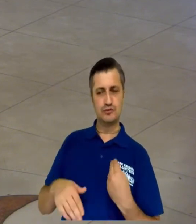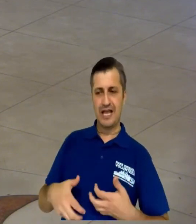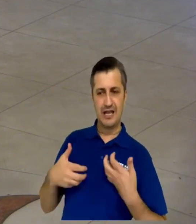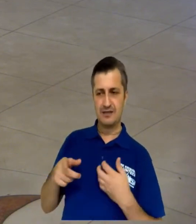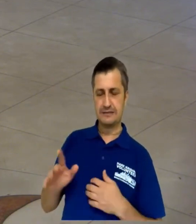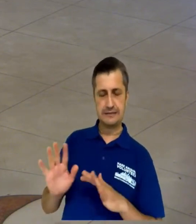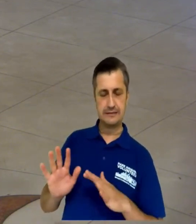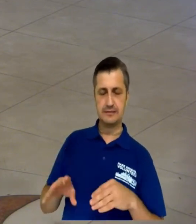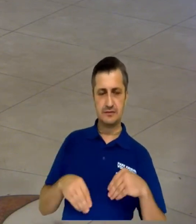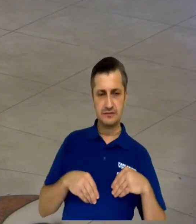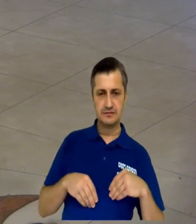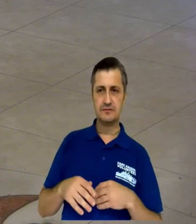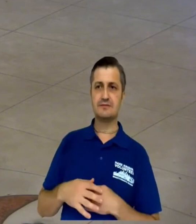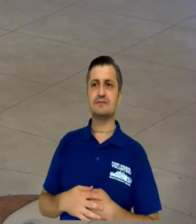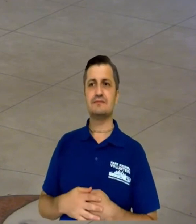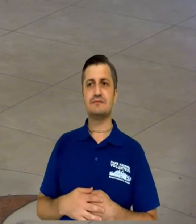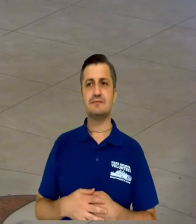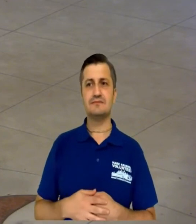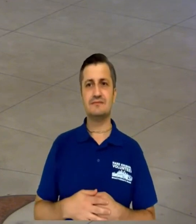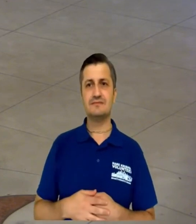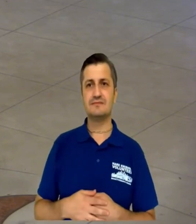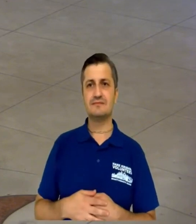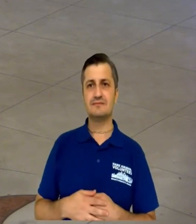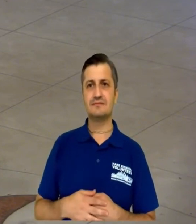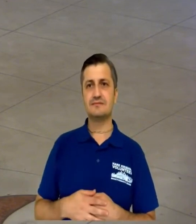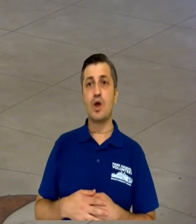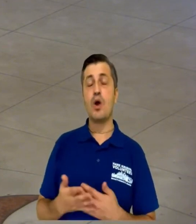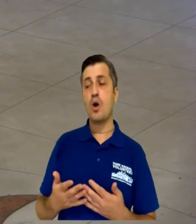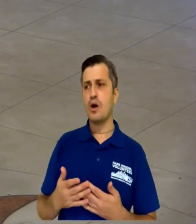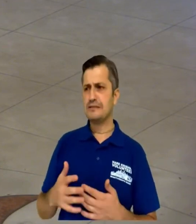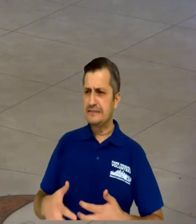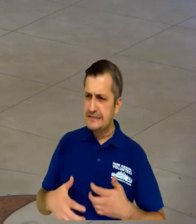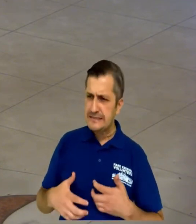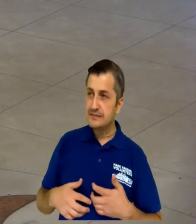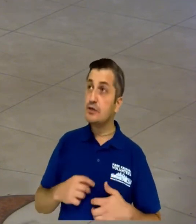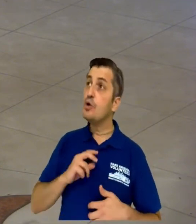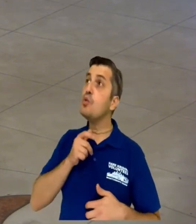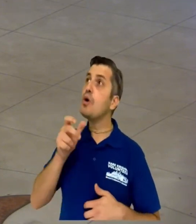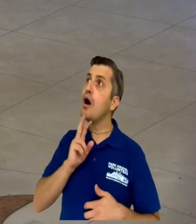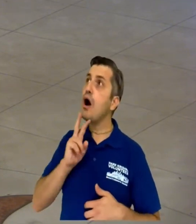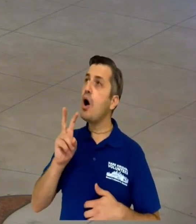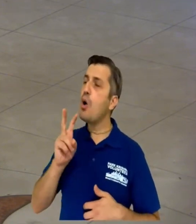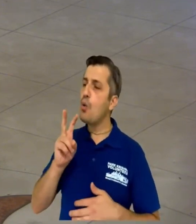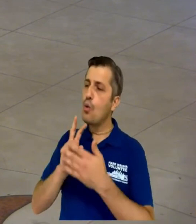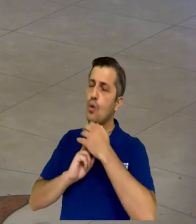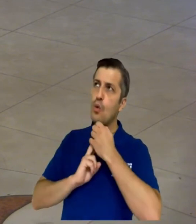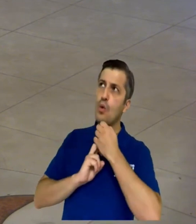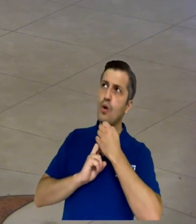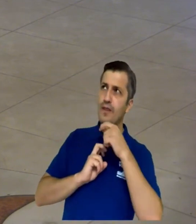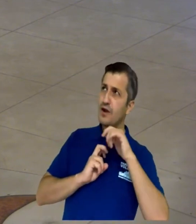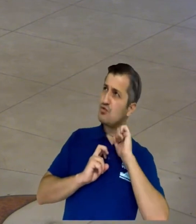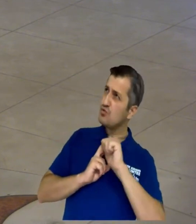should I do this? Before we do anything, before we say anything, we think, is this right? Right? I don't